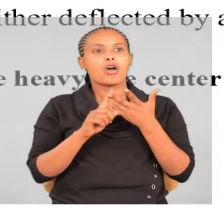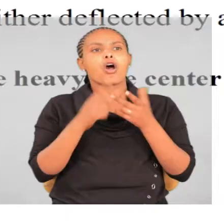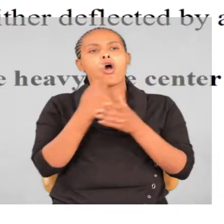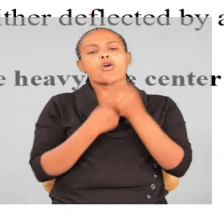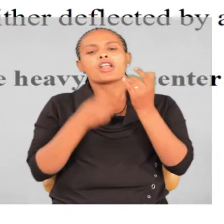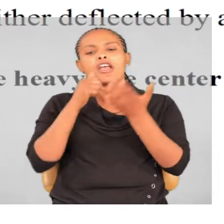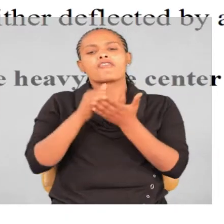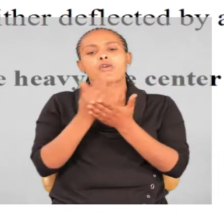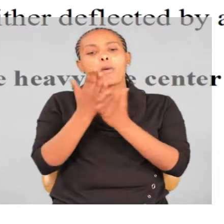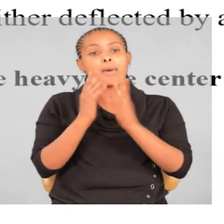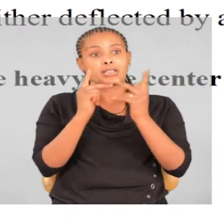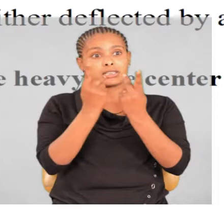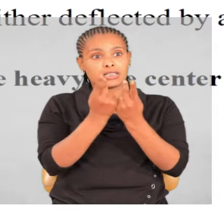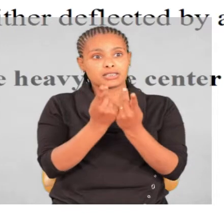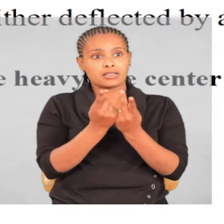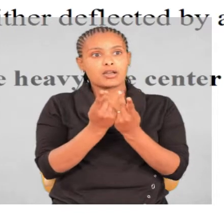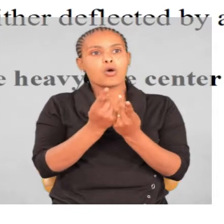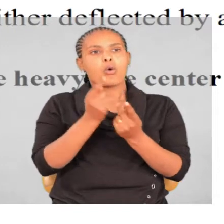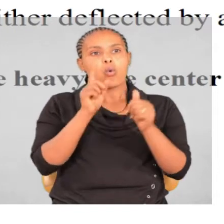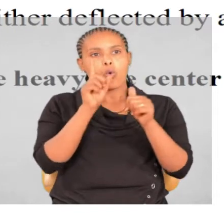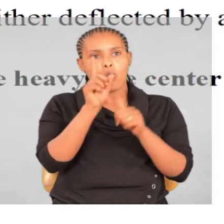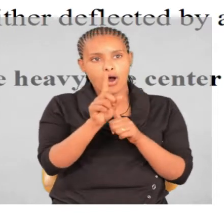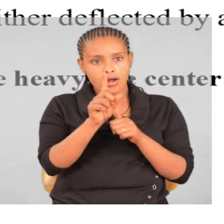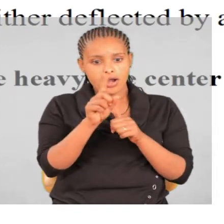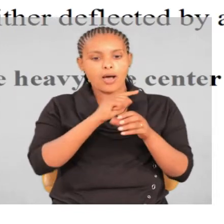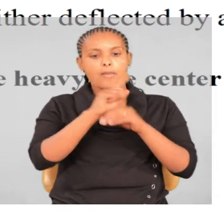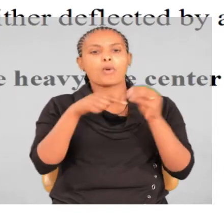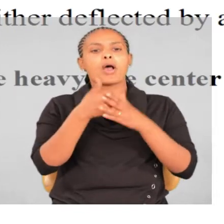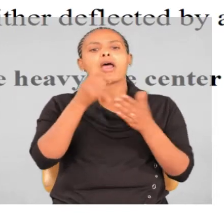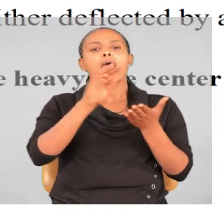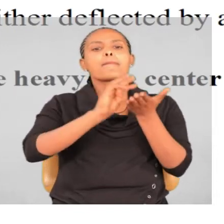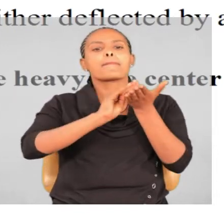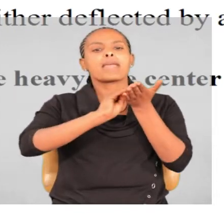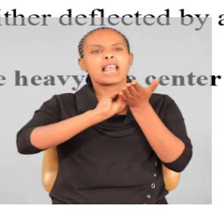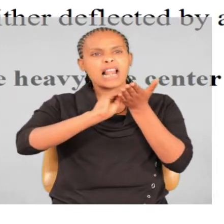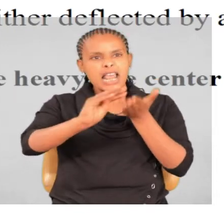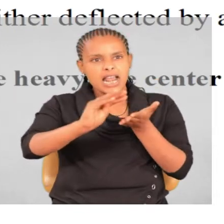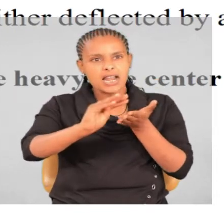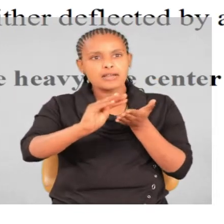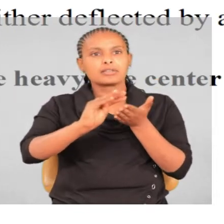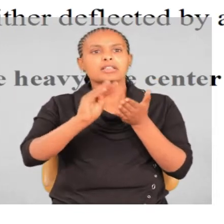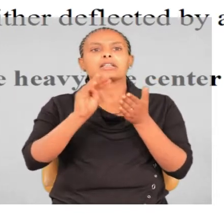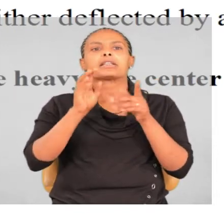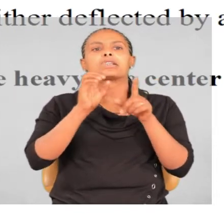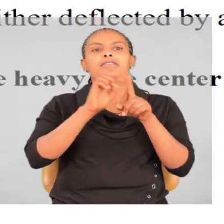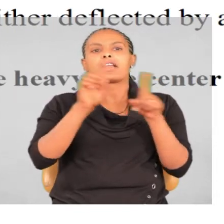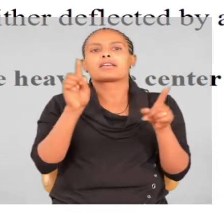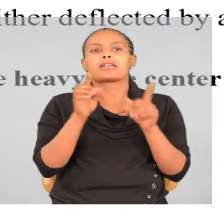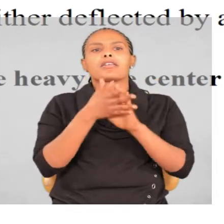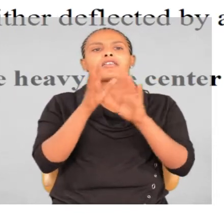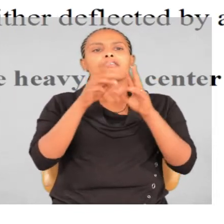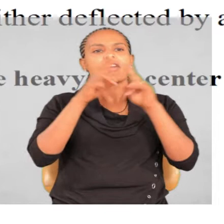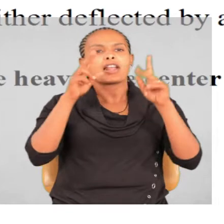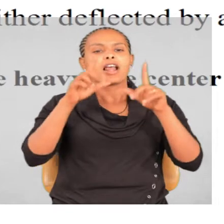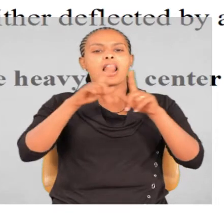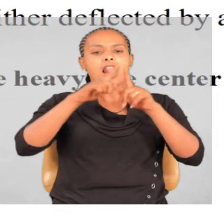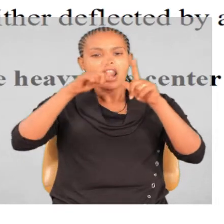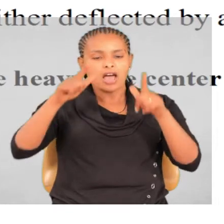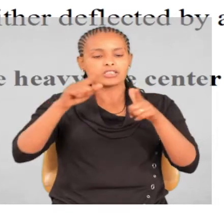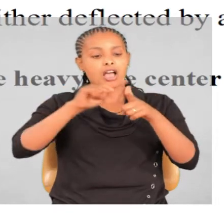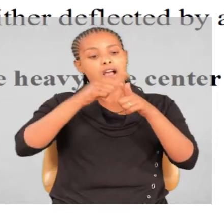a few particles, 1 about a million, were either deflected by a very large angle